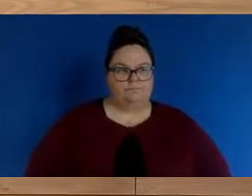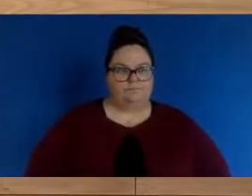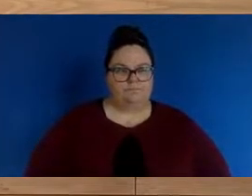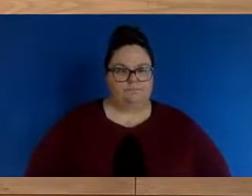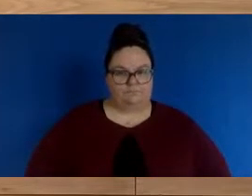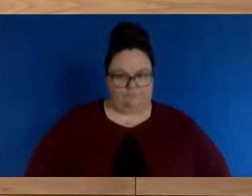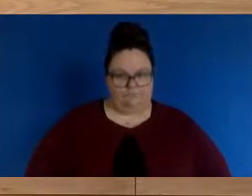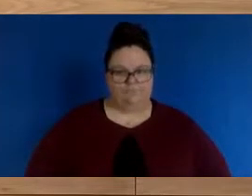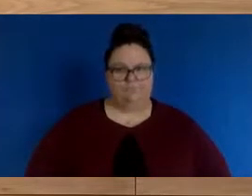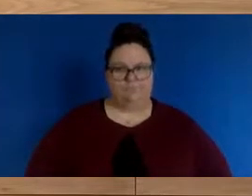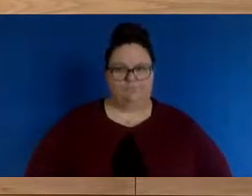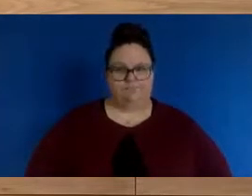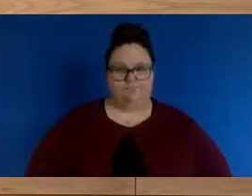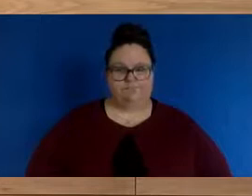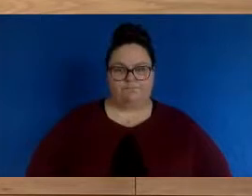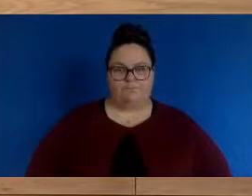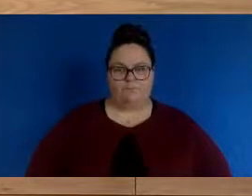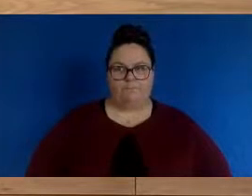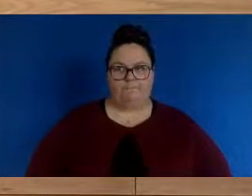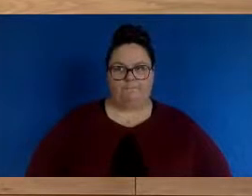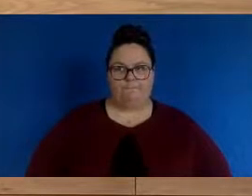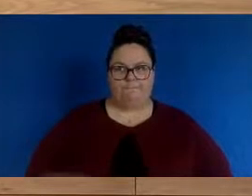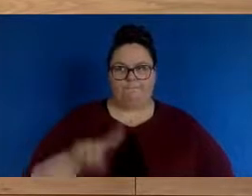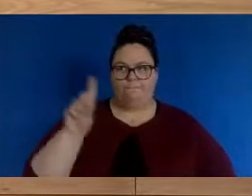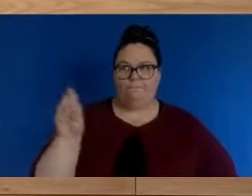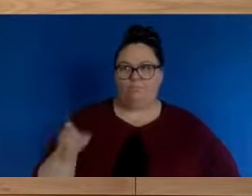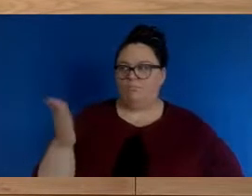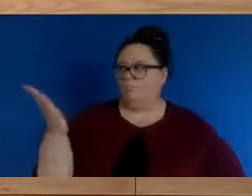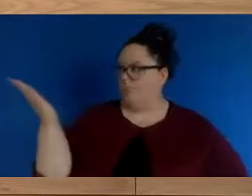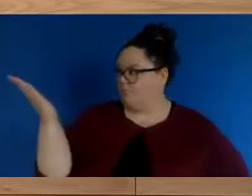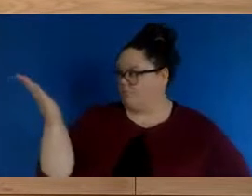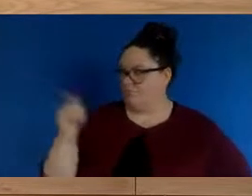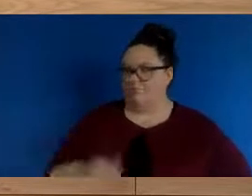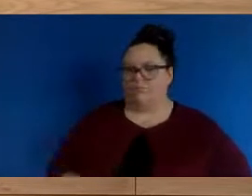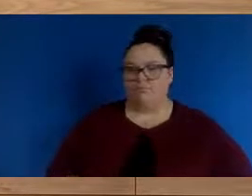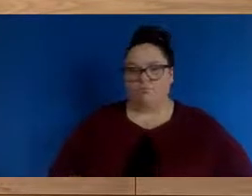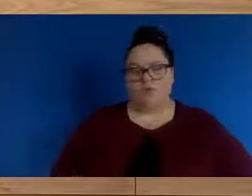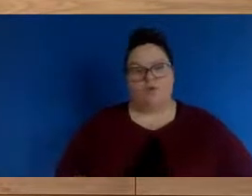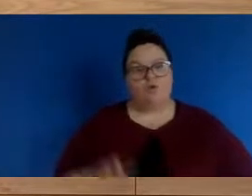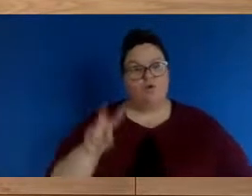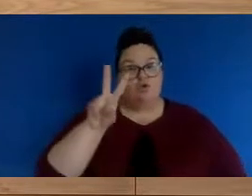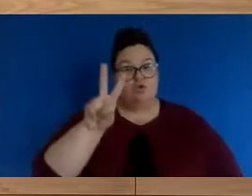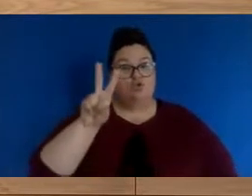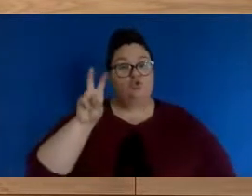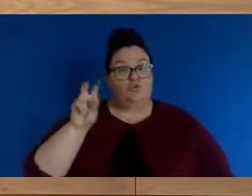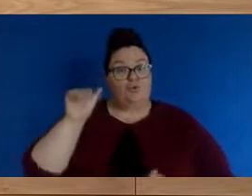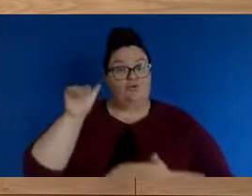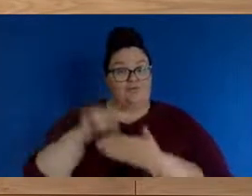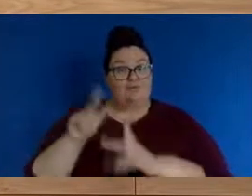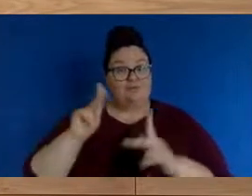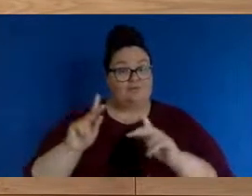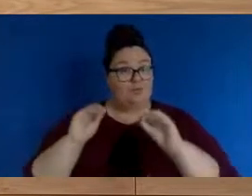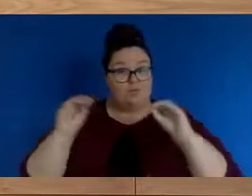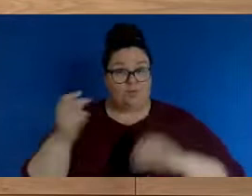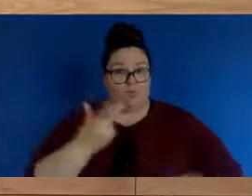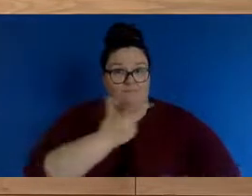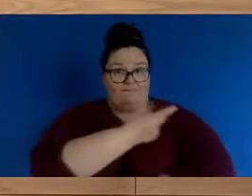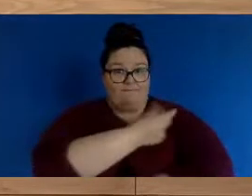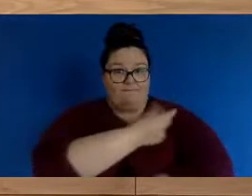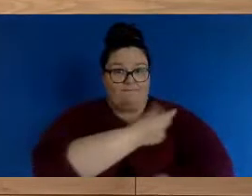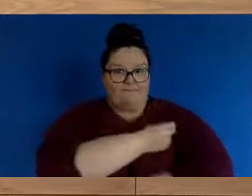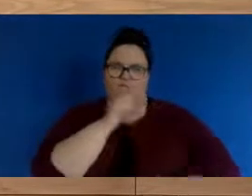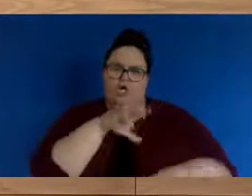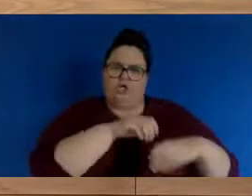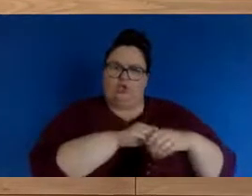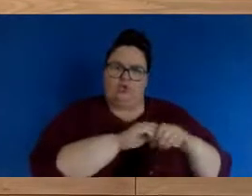Thank you. This question is for Dr. Russell. Of the 200,000 people that you mentioned, aside from the children,